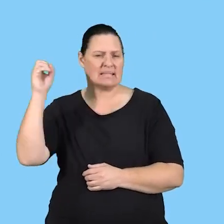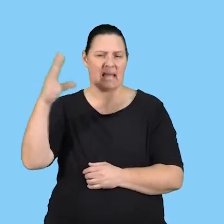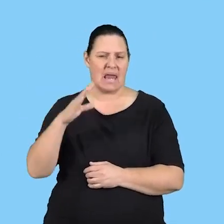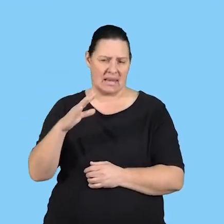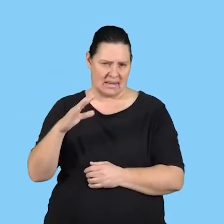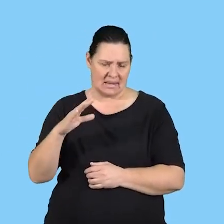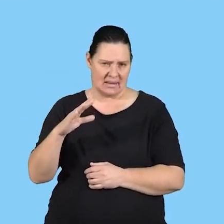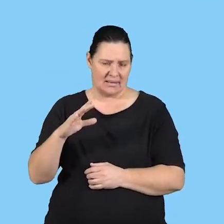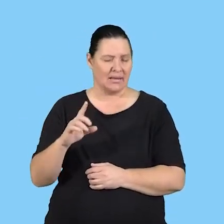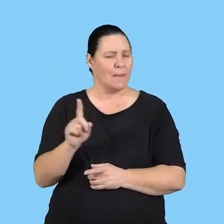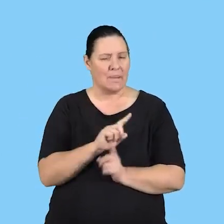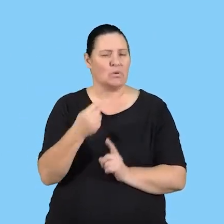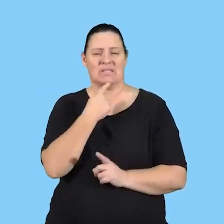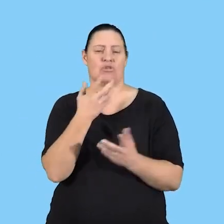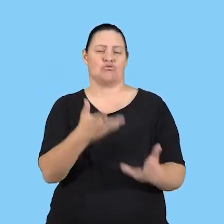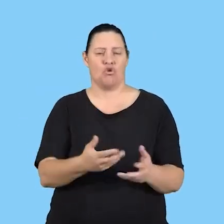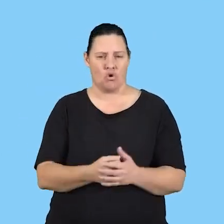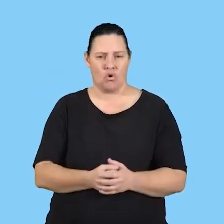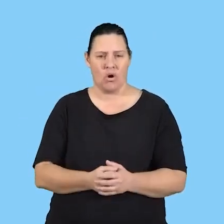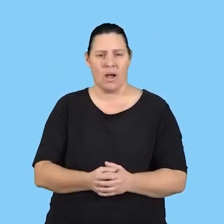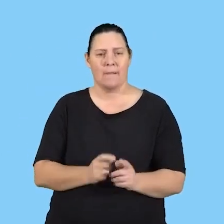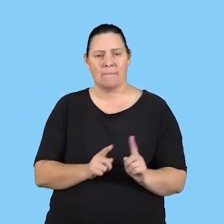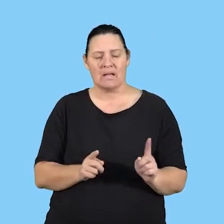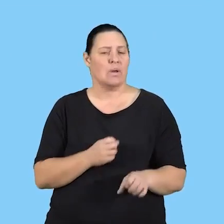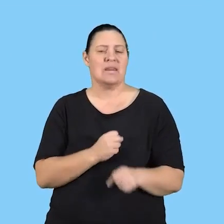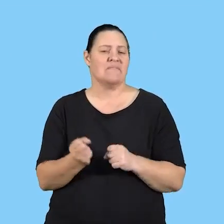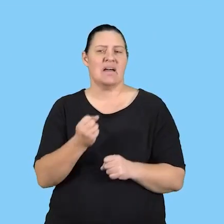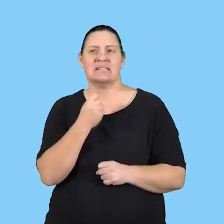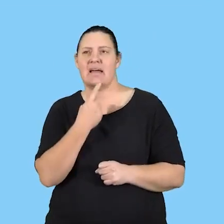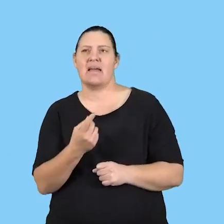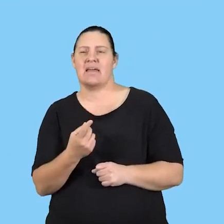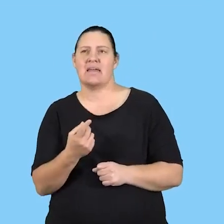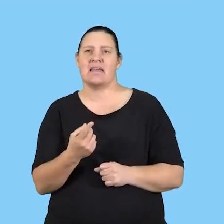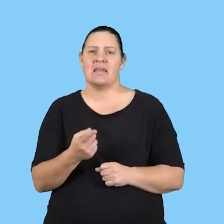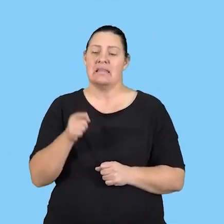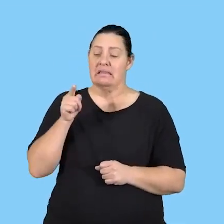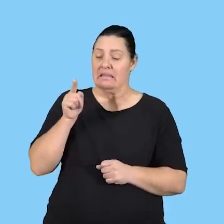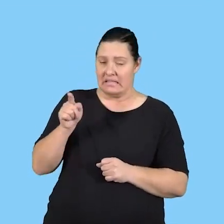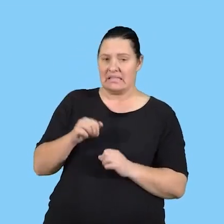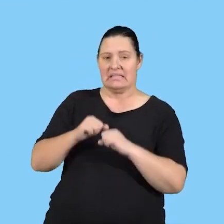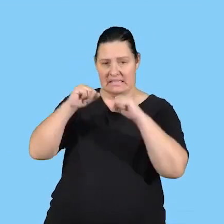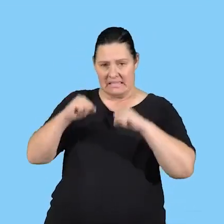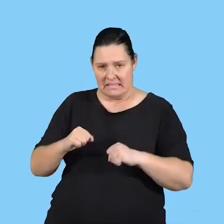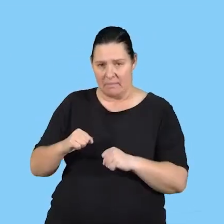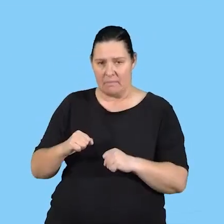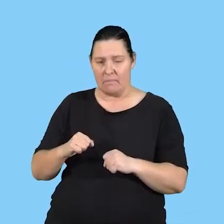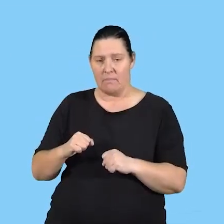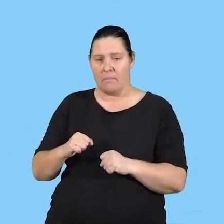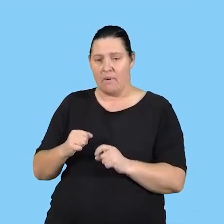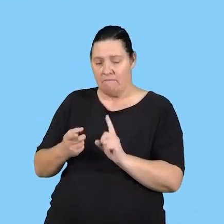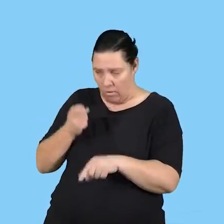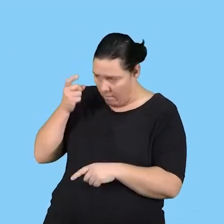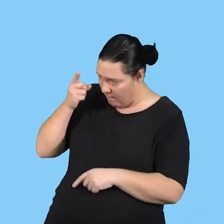etc., we say those things, but we rarely actually say this is the system of the sun,